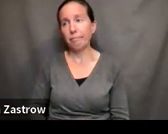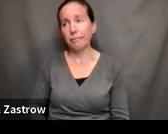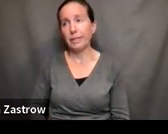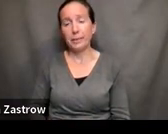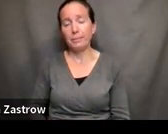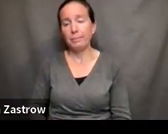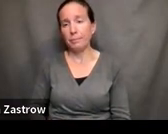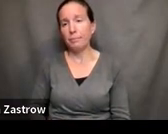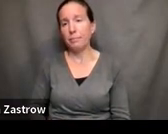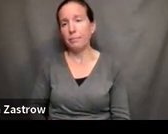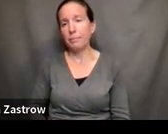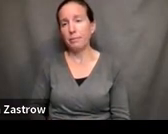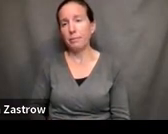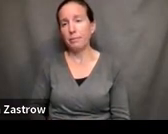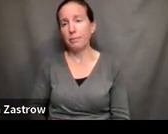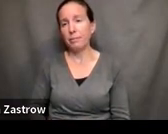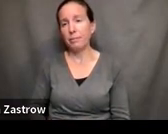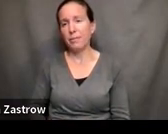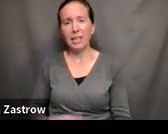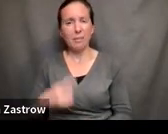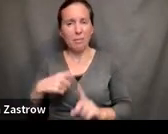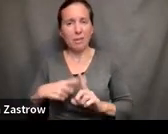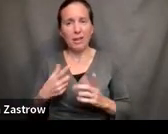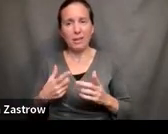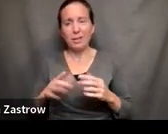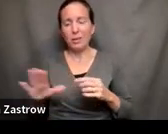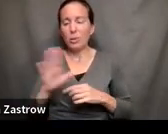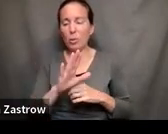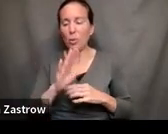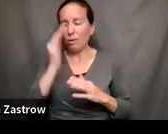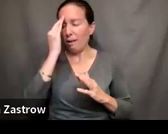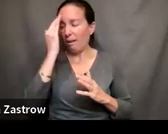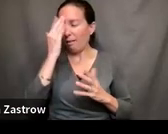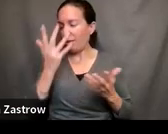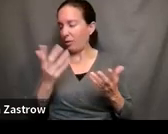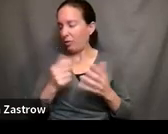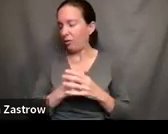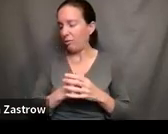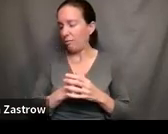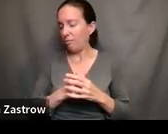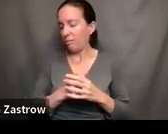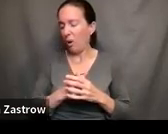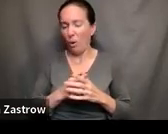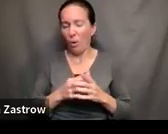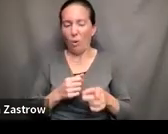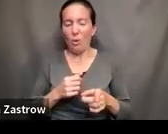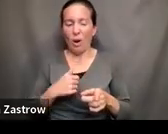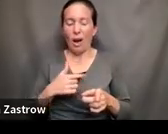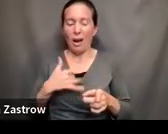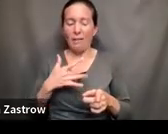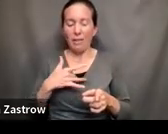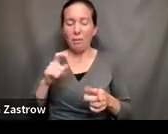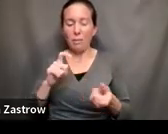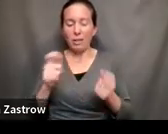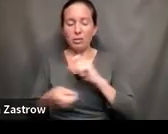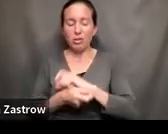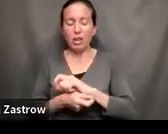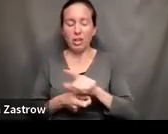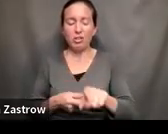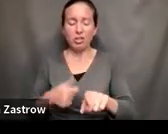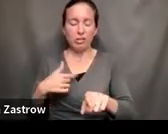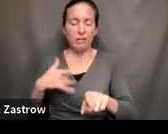kind of your knowledge of the data, really. You'll know how often you need to do it in order to